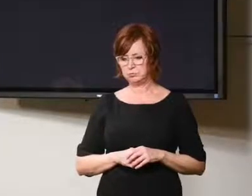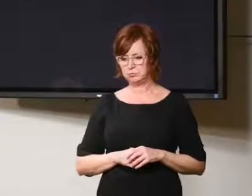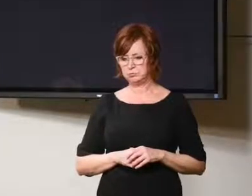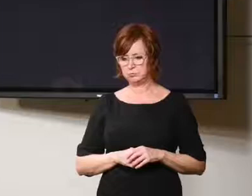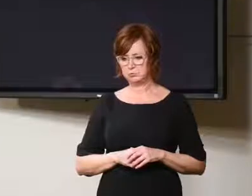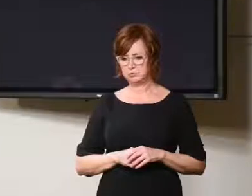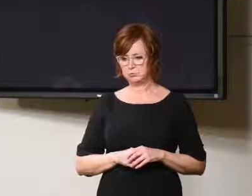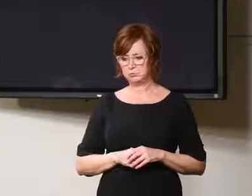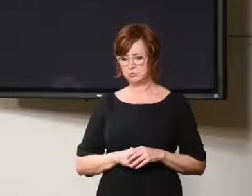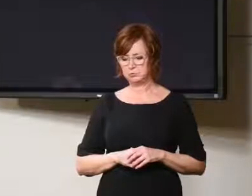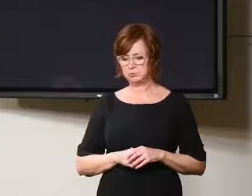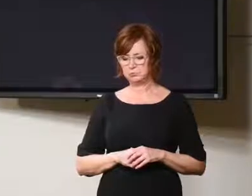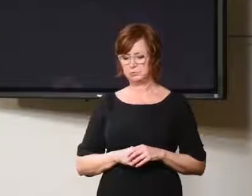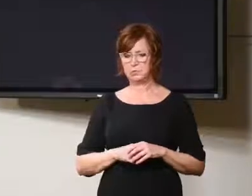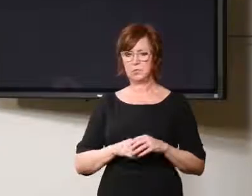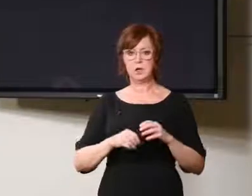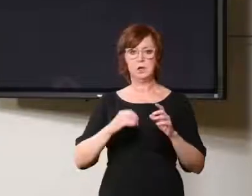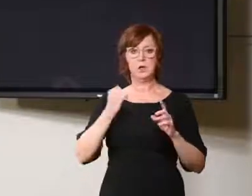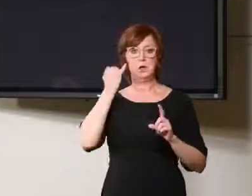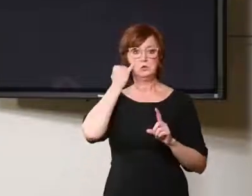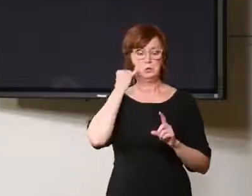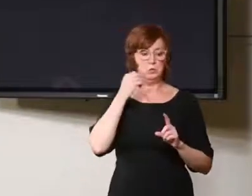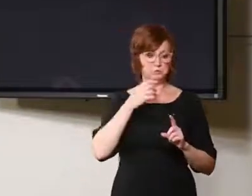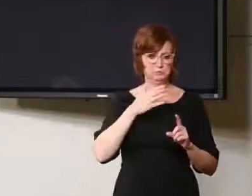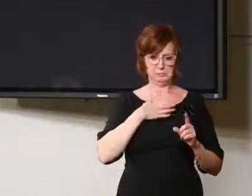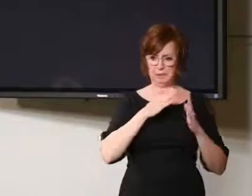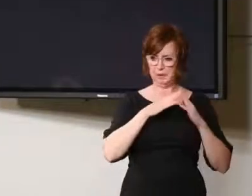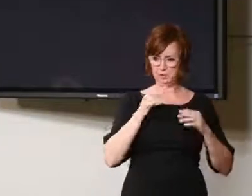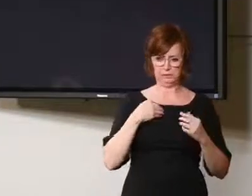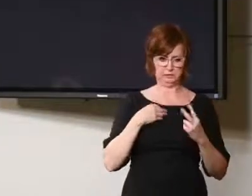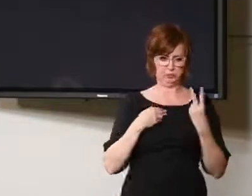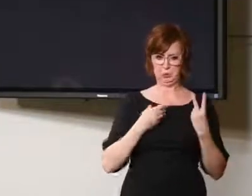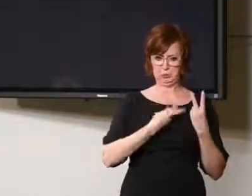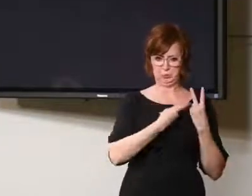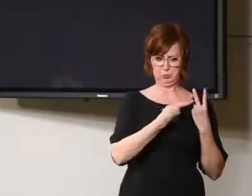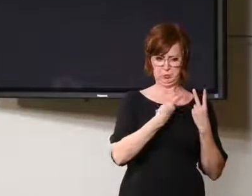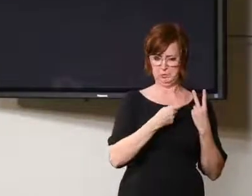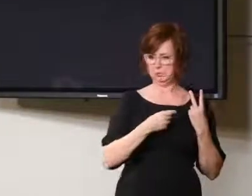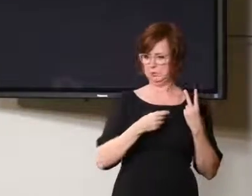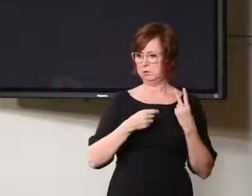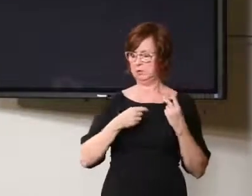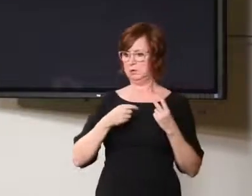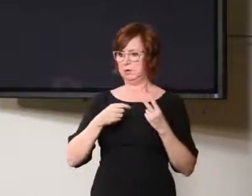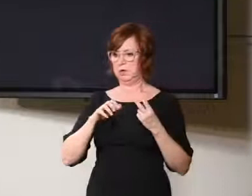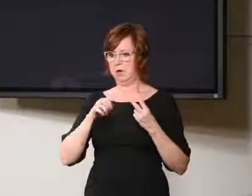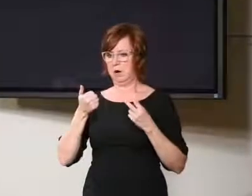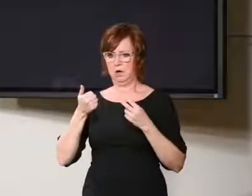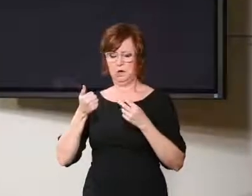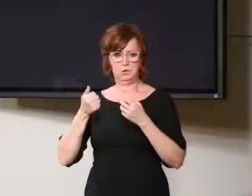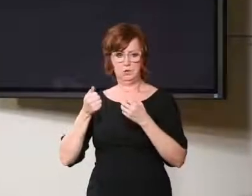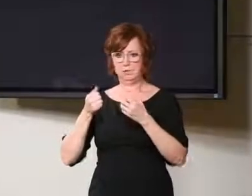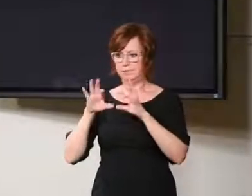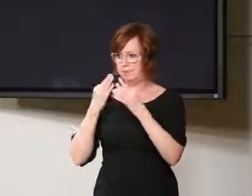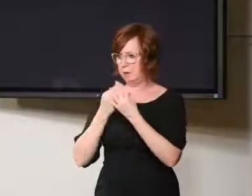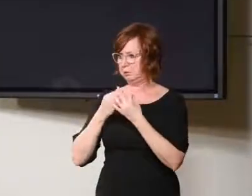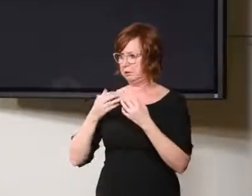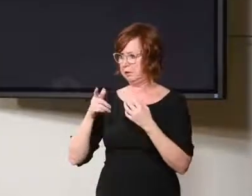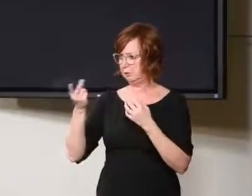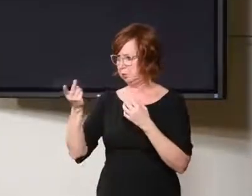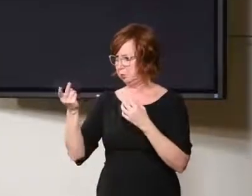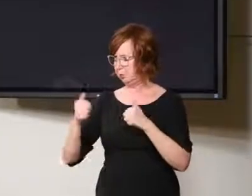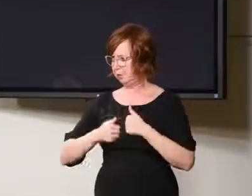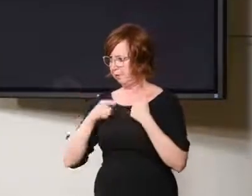household, not more than 10, as small as possible, where you can connect socially, but even in that